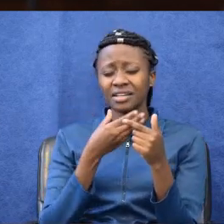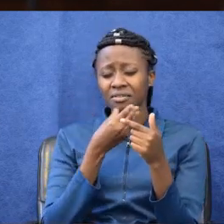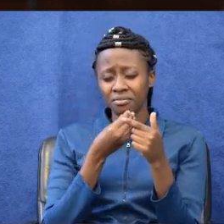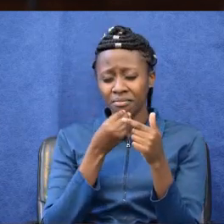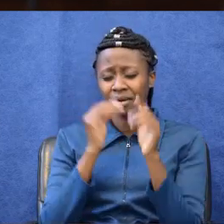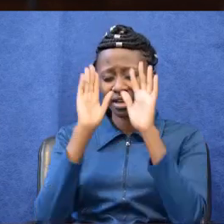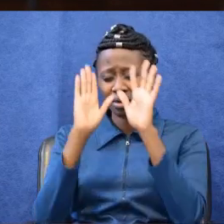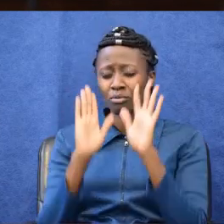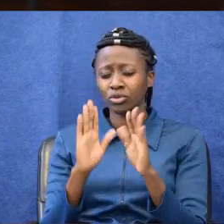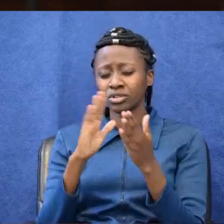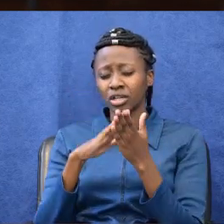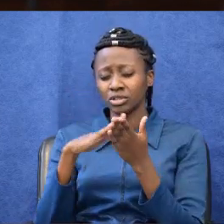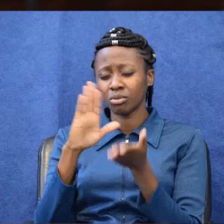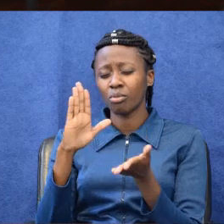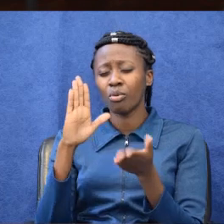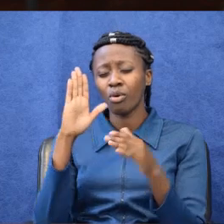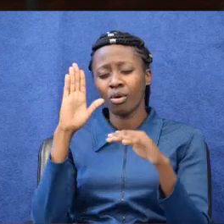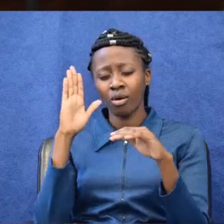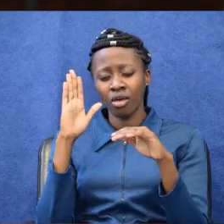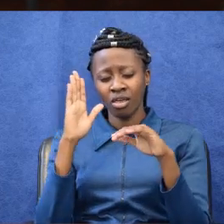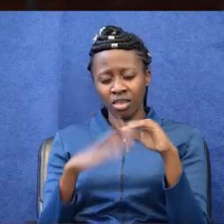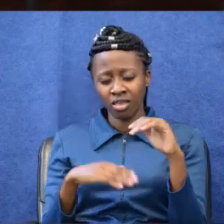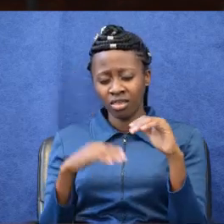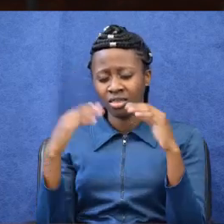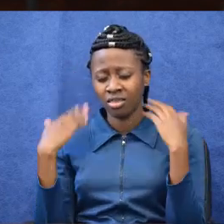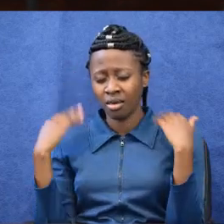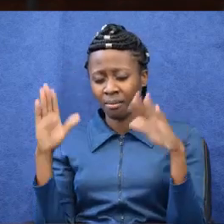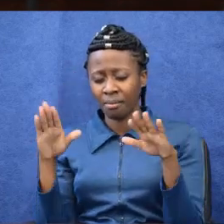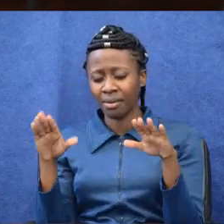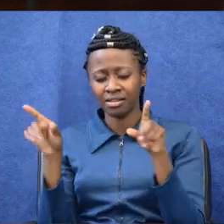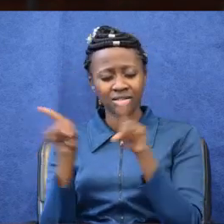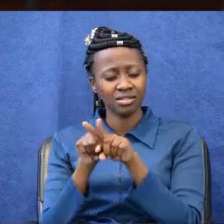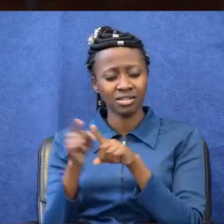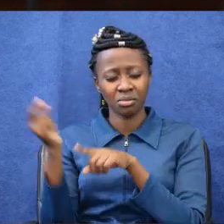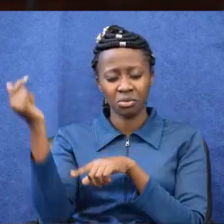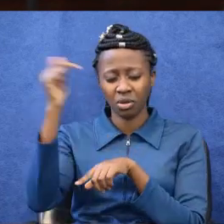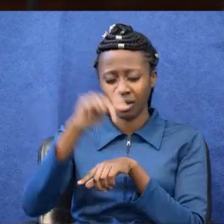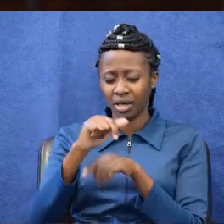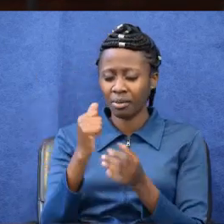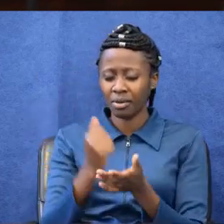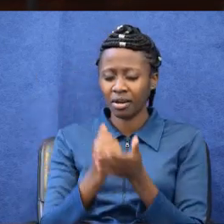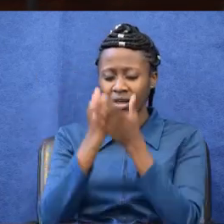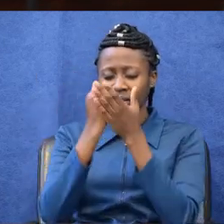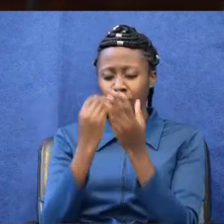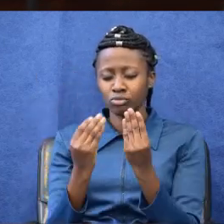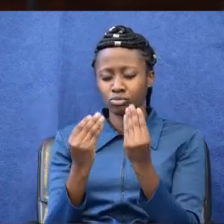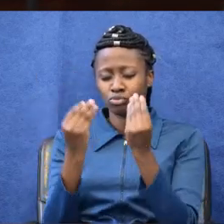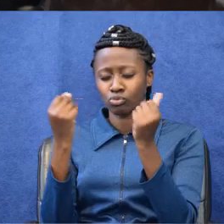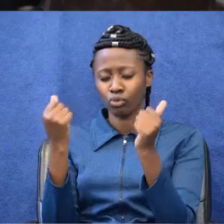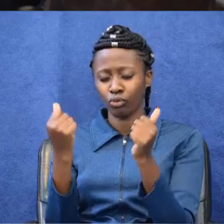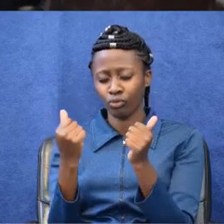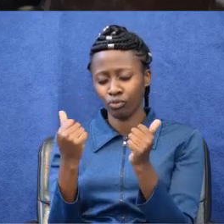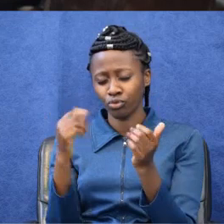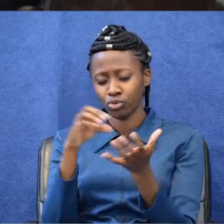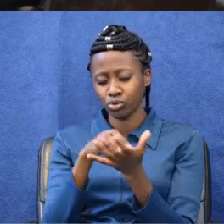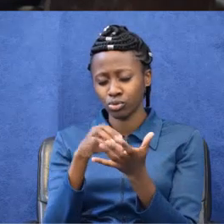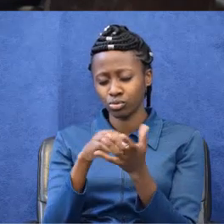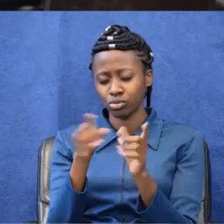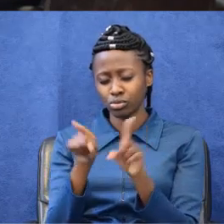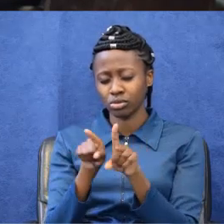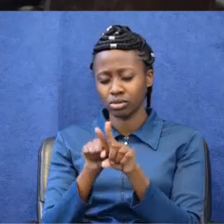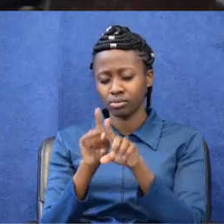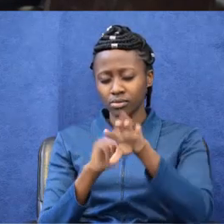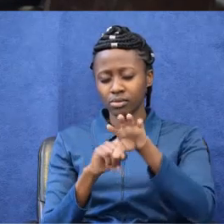that you remember such families and come in for them to the glory and of your holy name. We thank you, Lord Almighty, as a church,